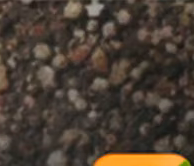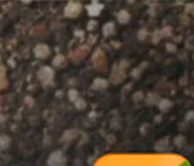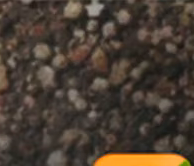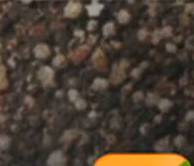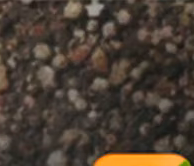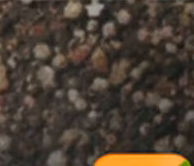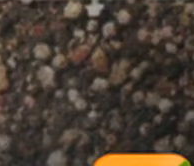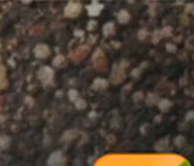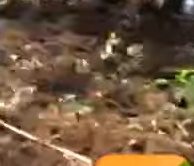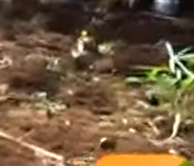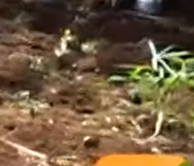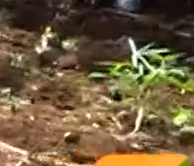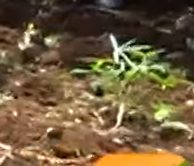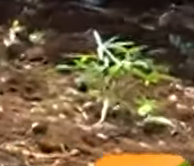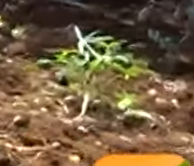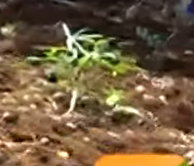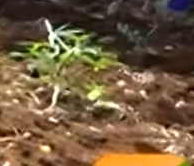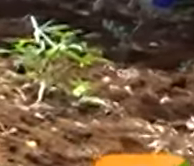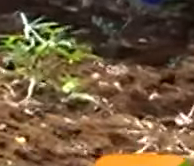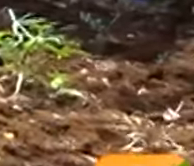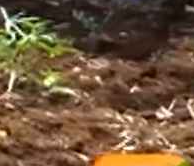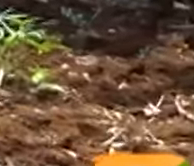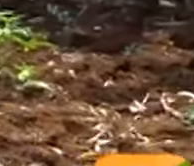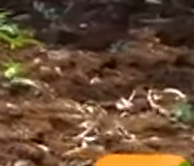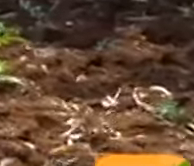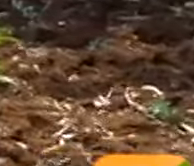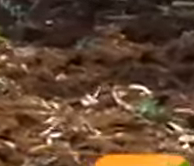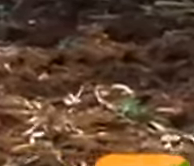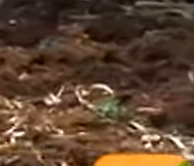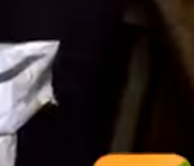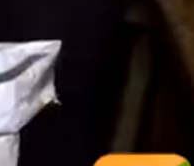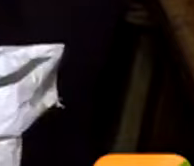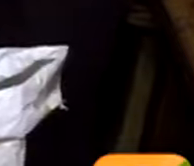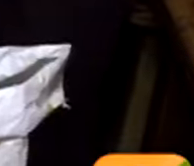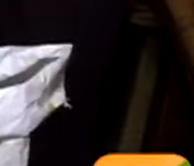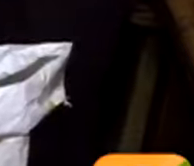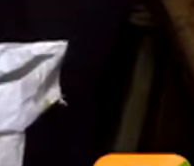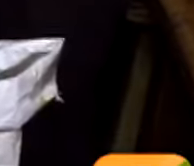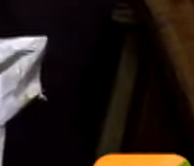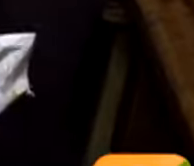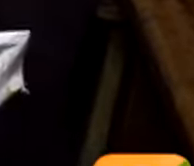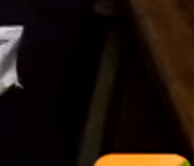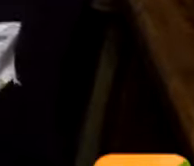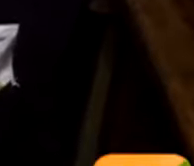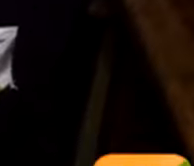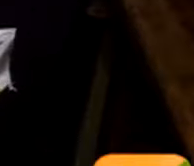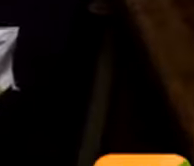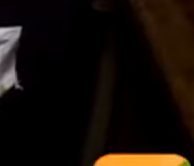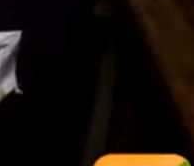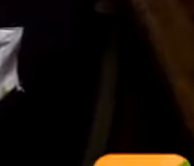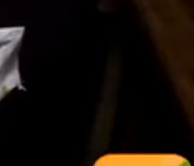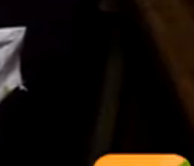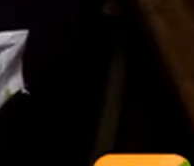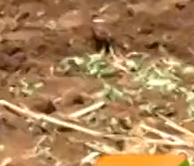required test parameters. The circular further indicated that the affected consignments were distributed between 5th and 10th of